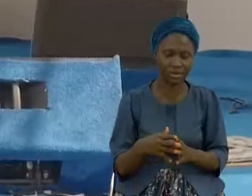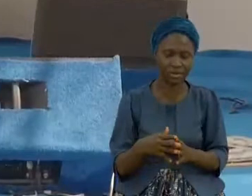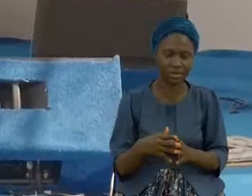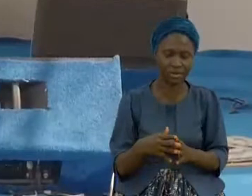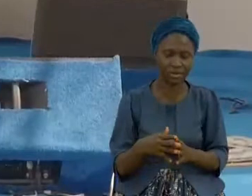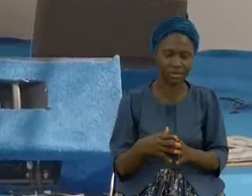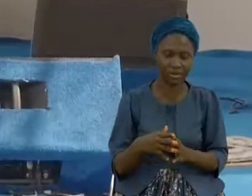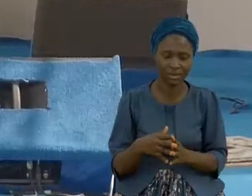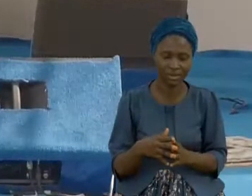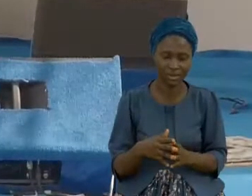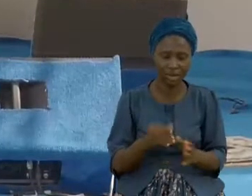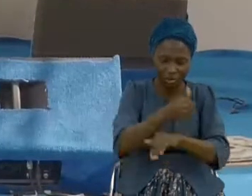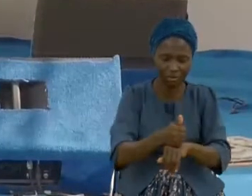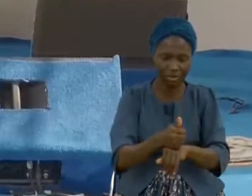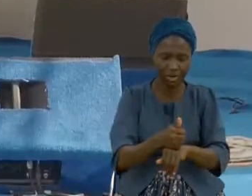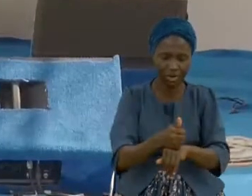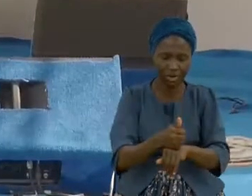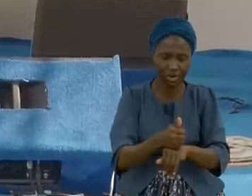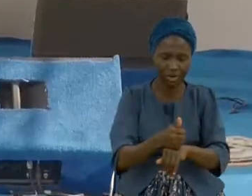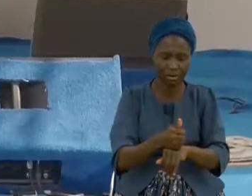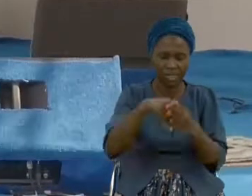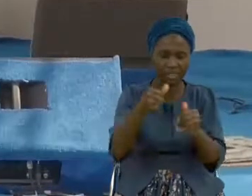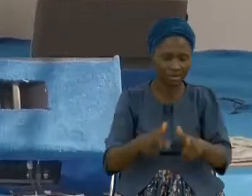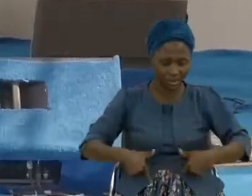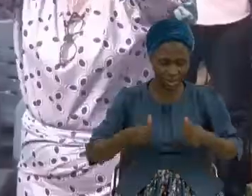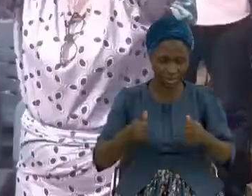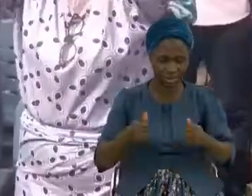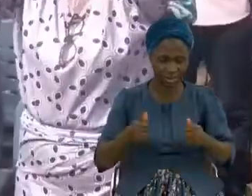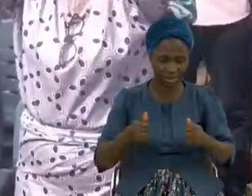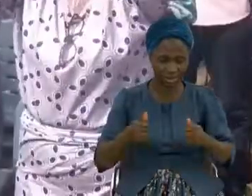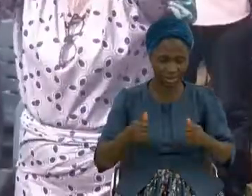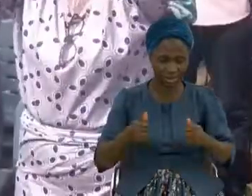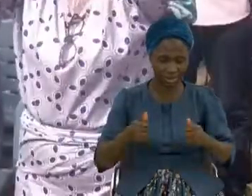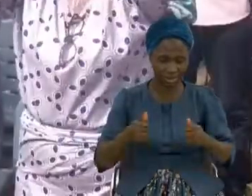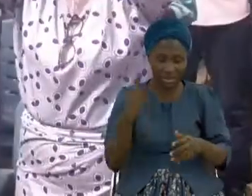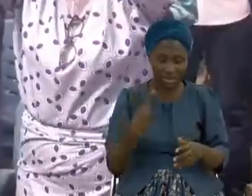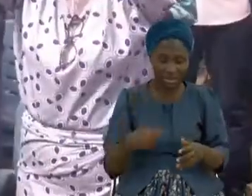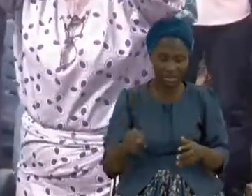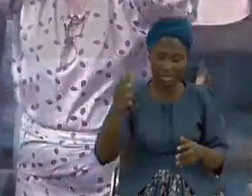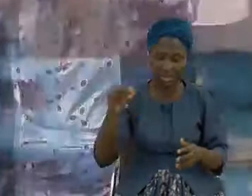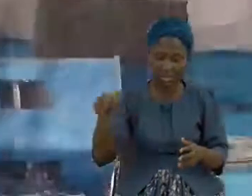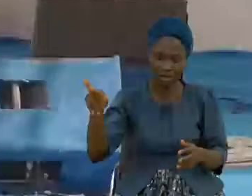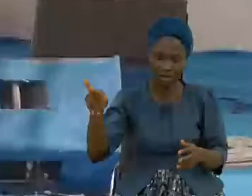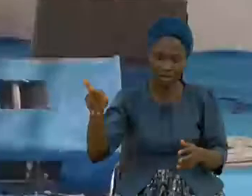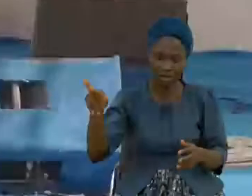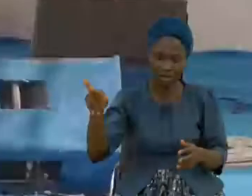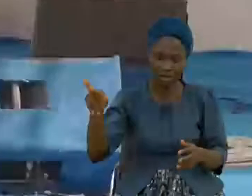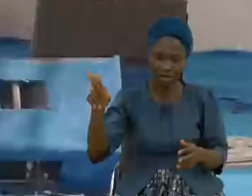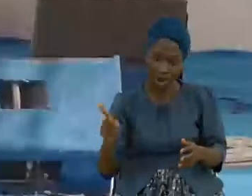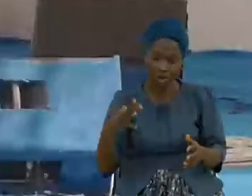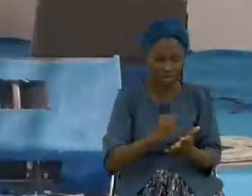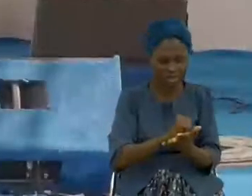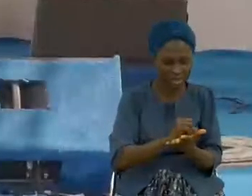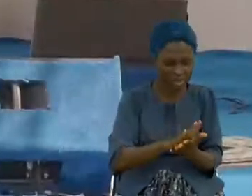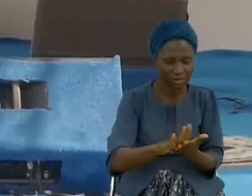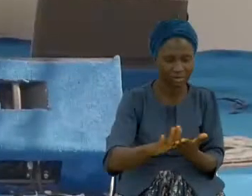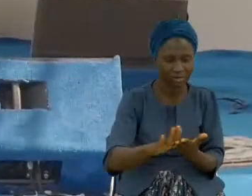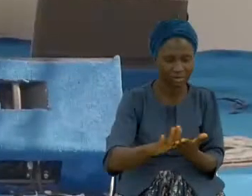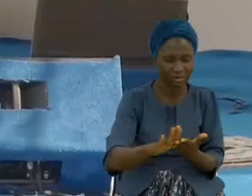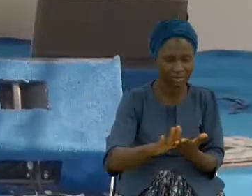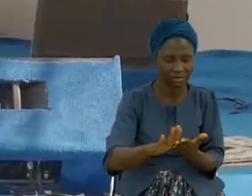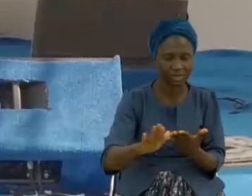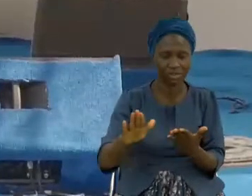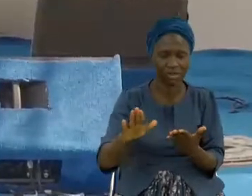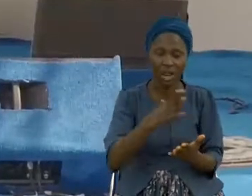life the marks of sanctification and confirm the mantle of